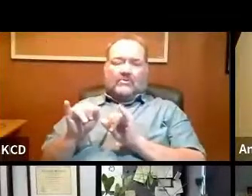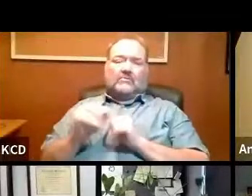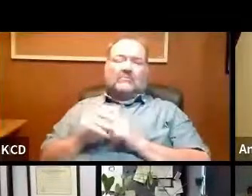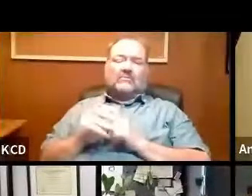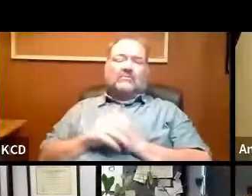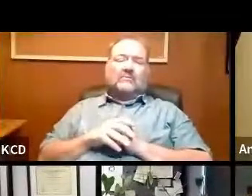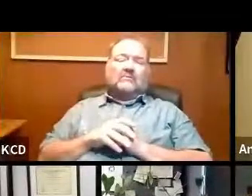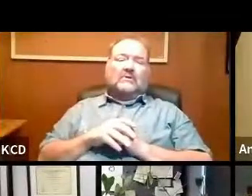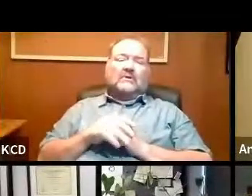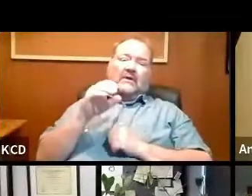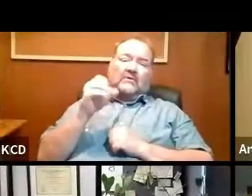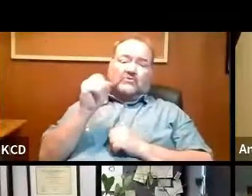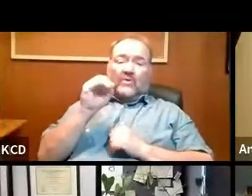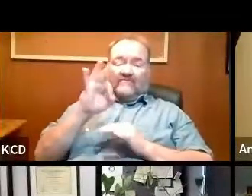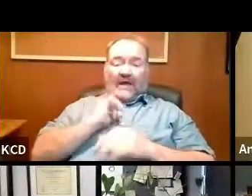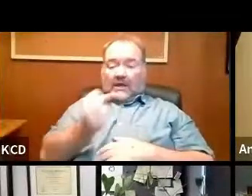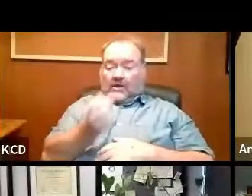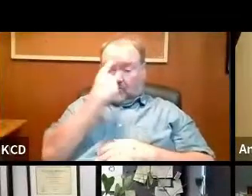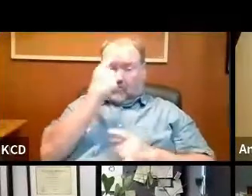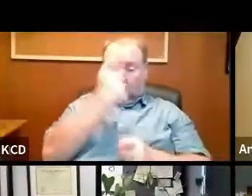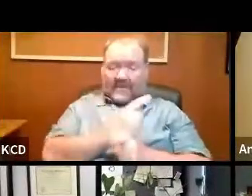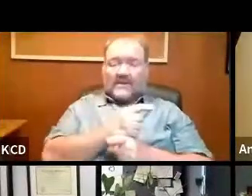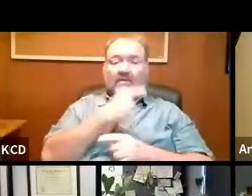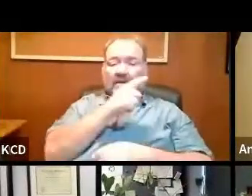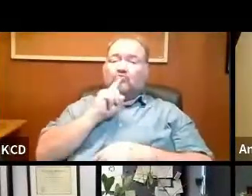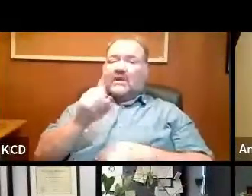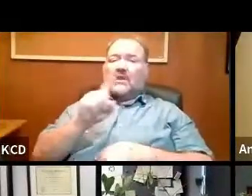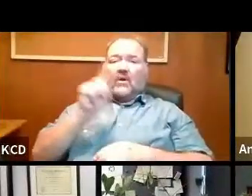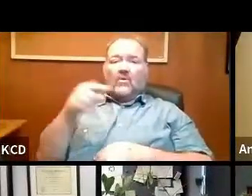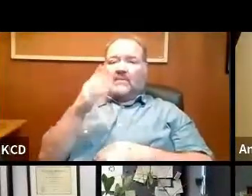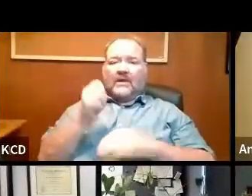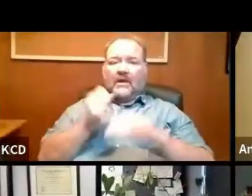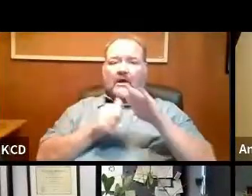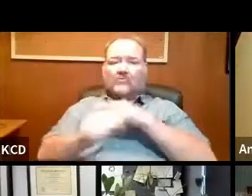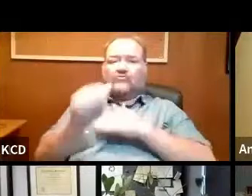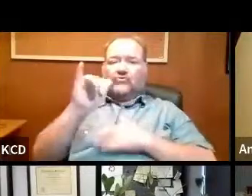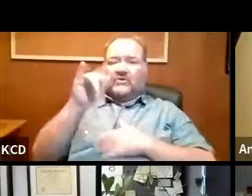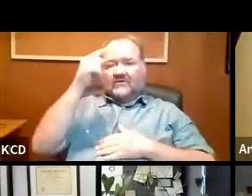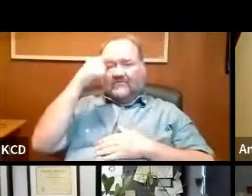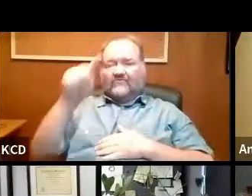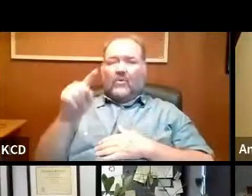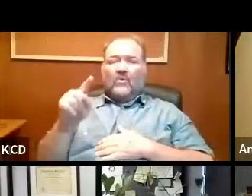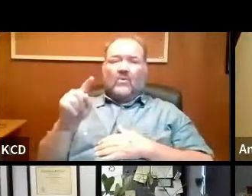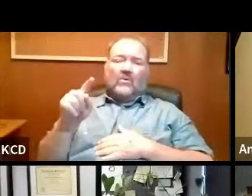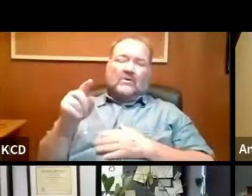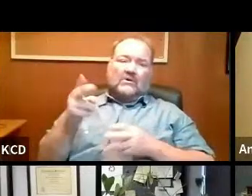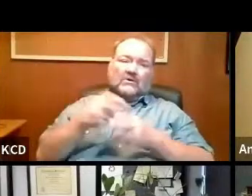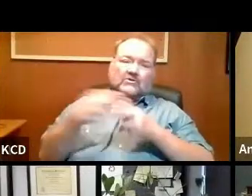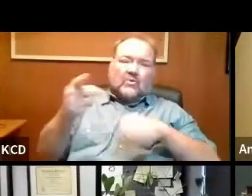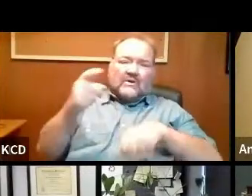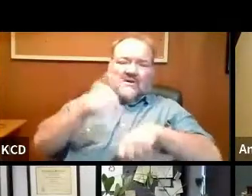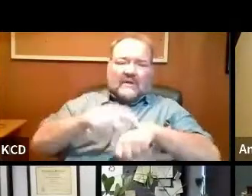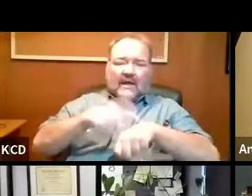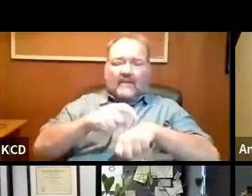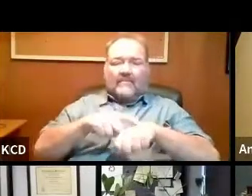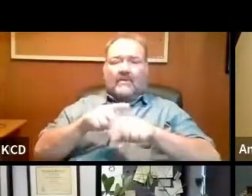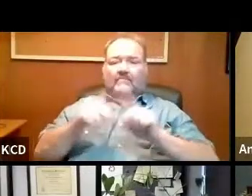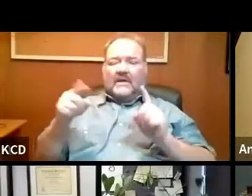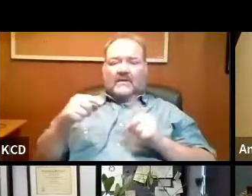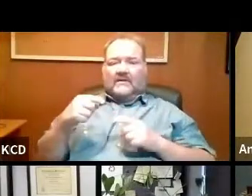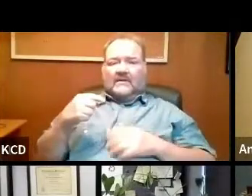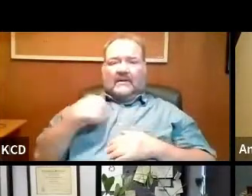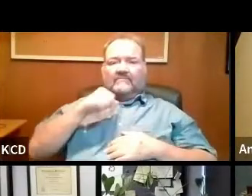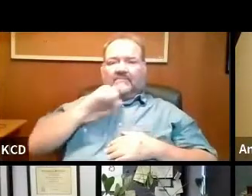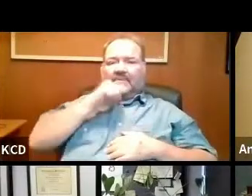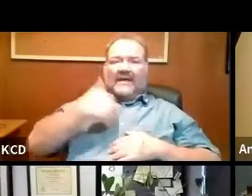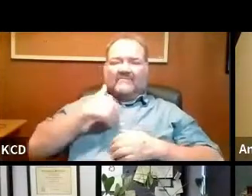And so if I understand correctly, they've really only been under it for a short period of time, but I haven't